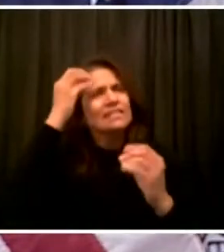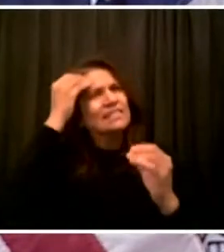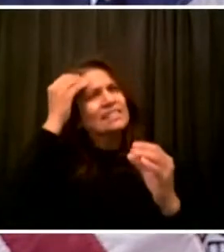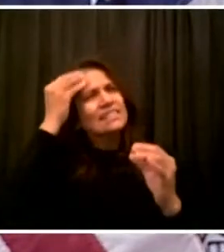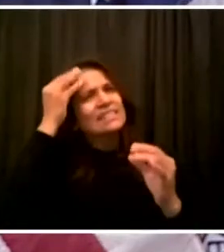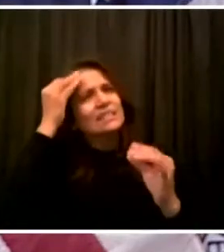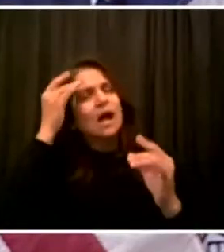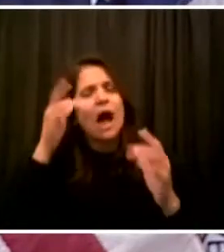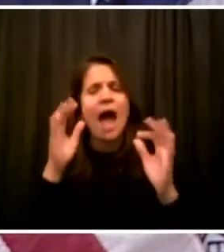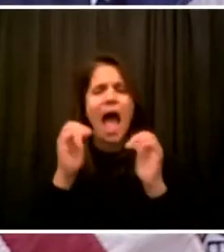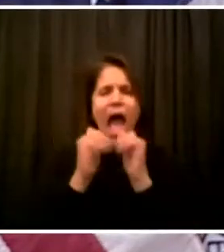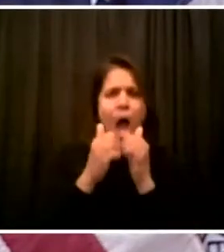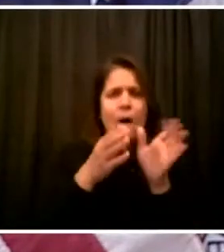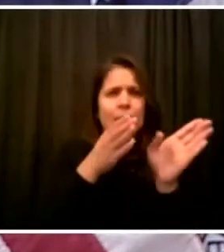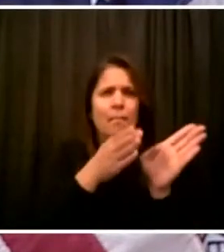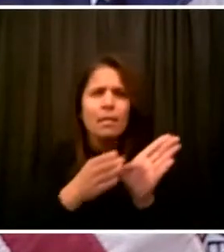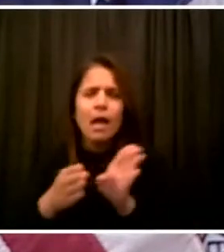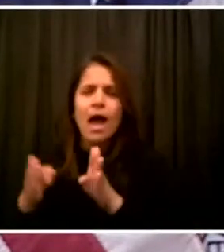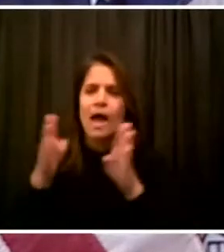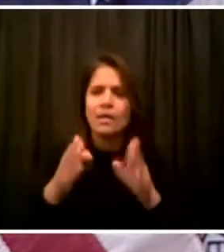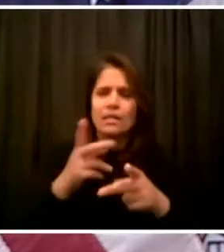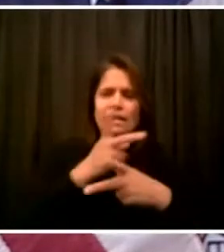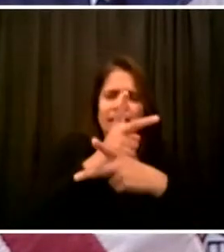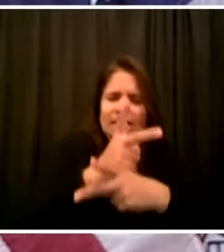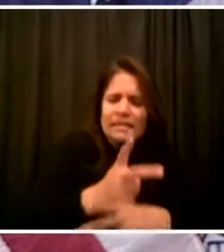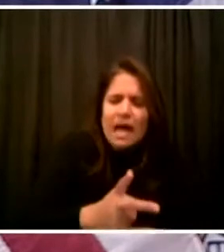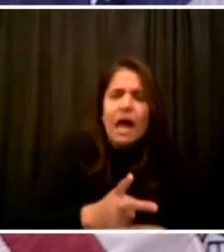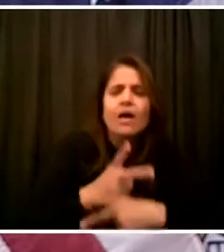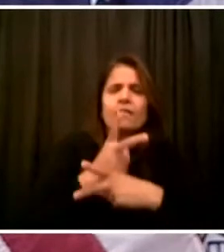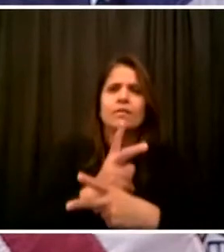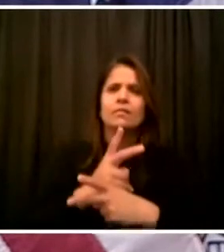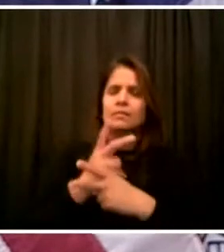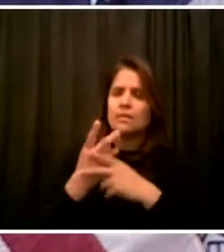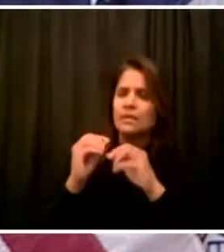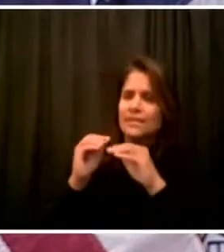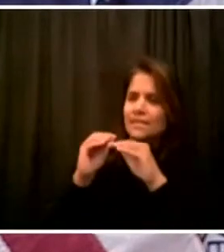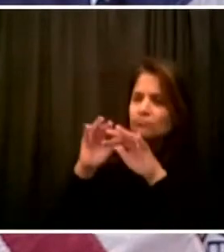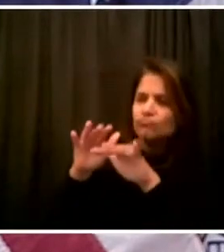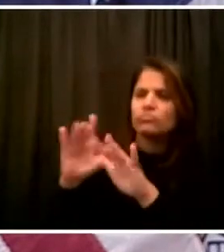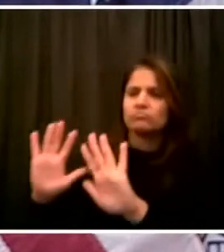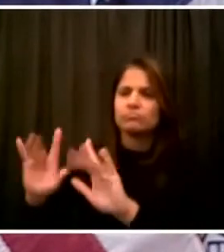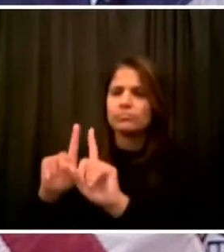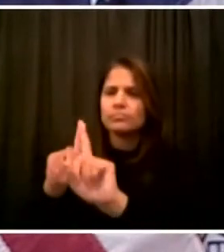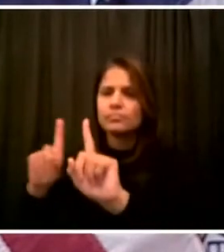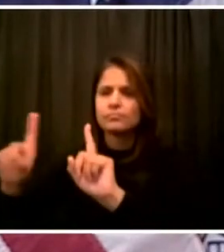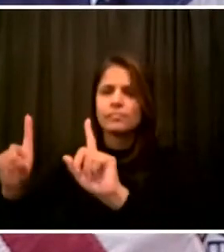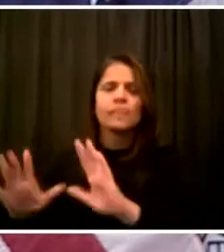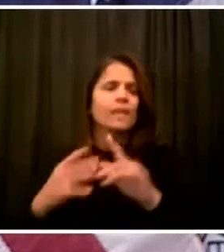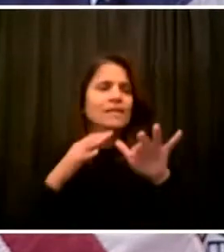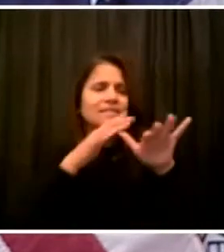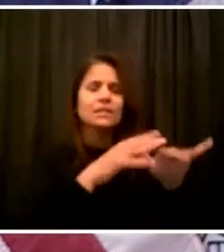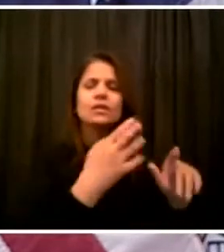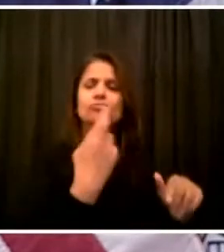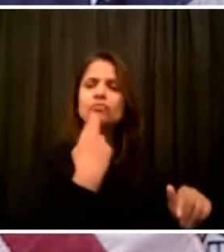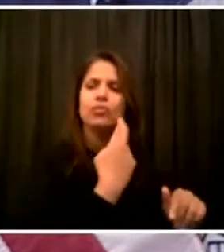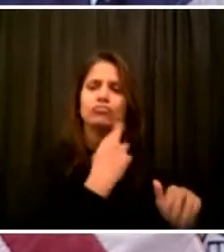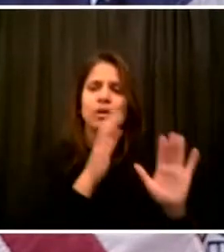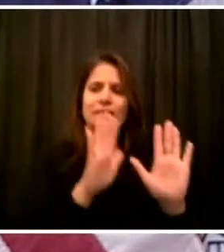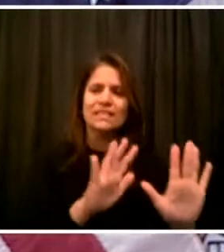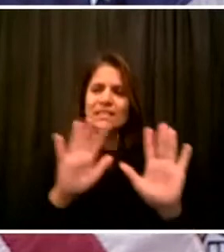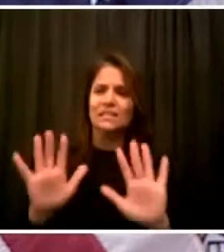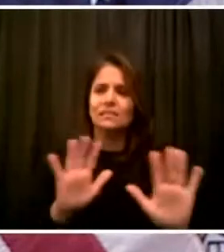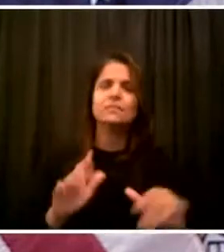The streets certainly offer a very appealing option, but they are not, you know, that doesn't automatically solve our problems in terms of